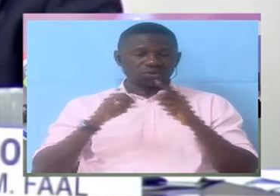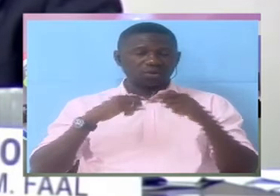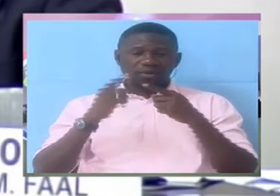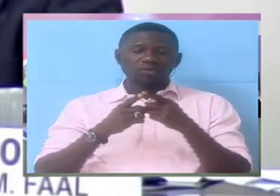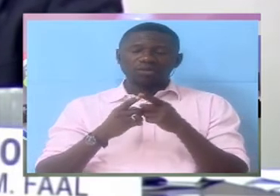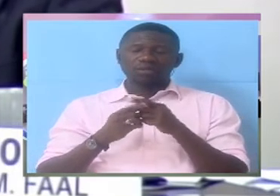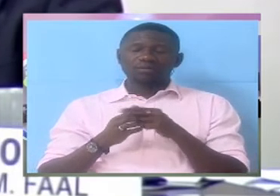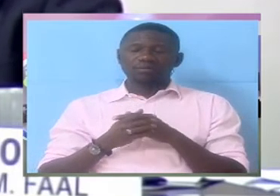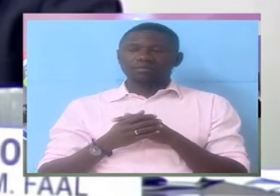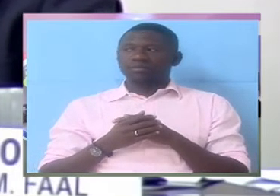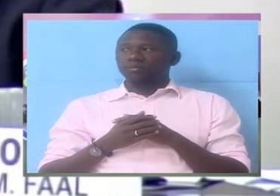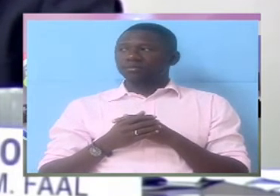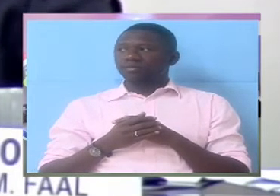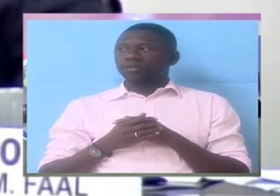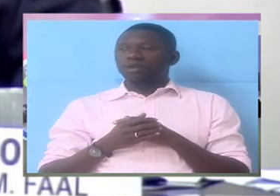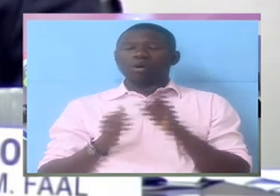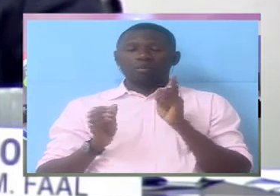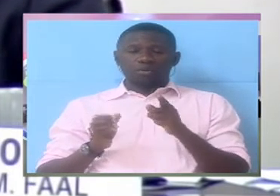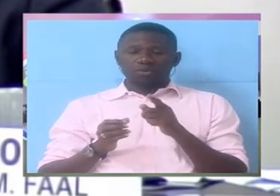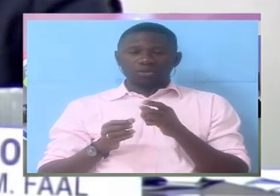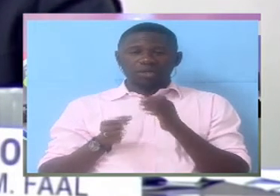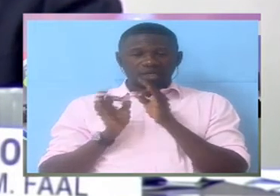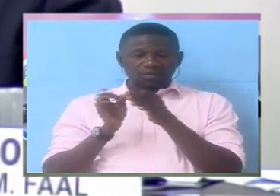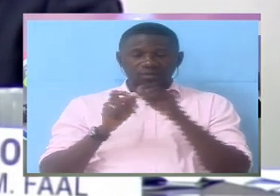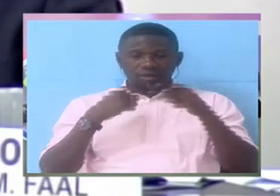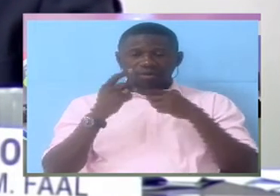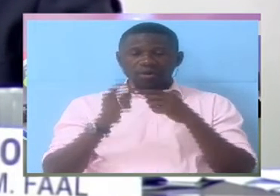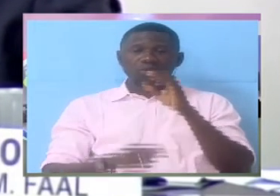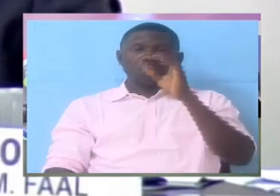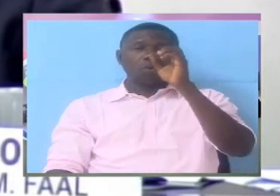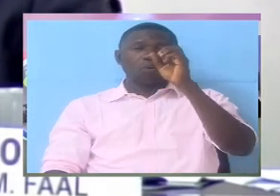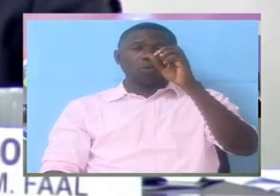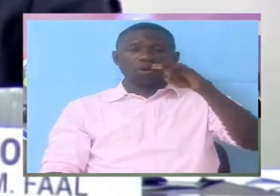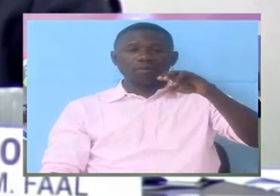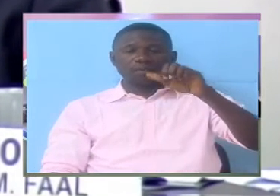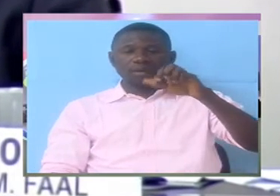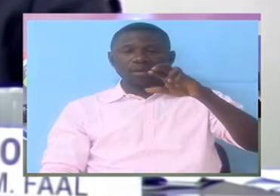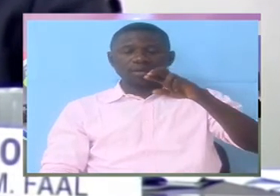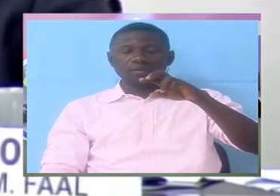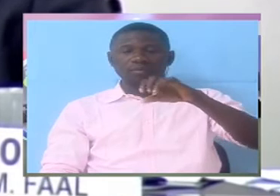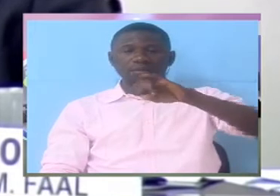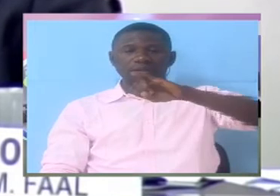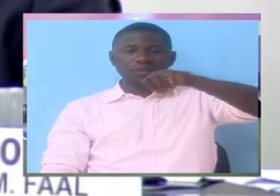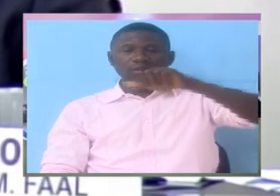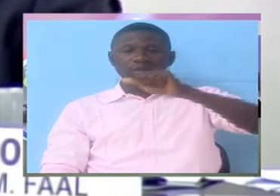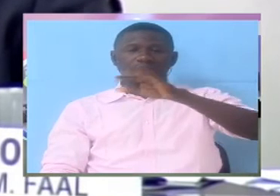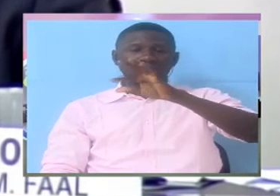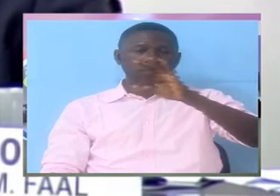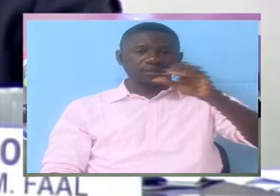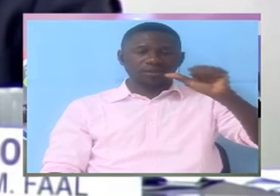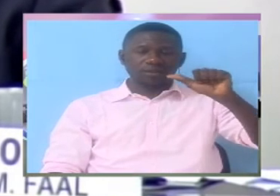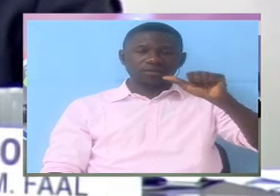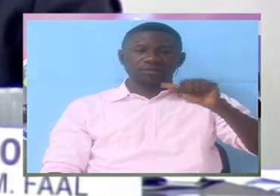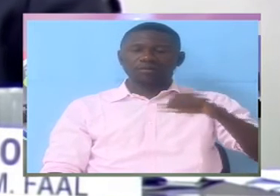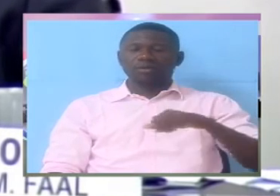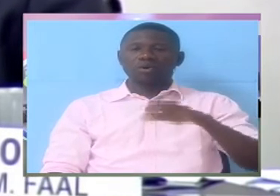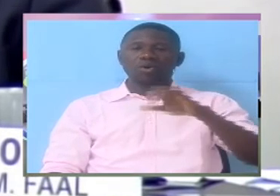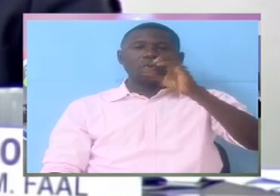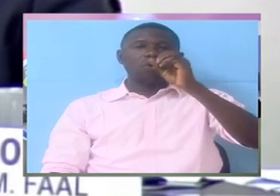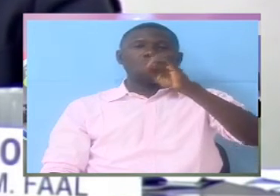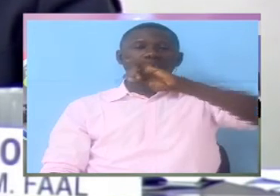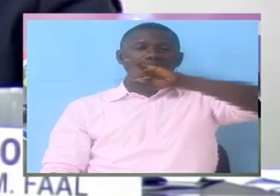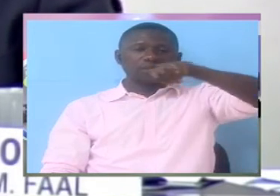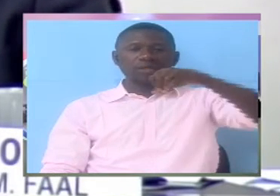that. But tell us about Omar Diatta. Omar Diatta wala kumo fanya ba? Oje Jallo's friend. Oje Jallo terima. Who